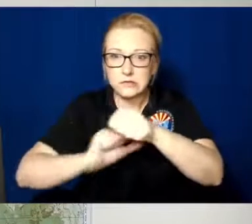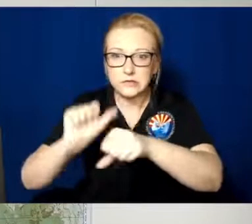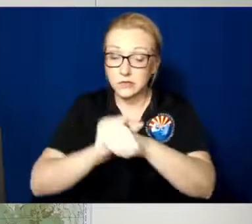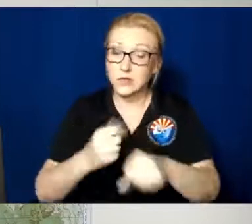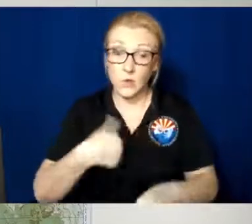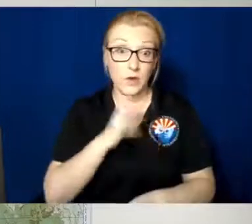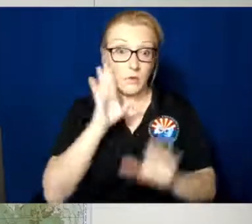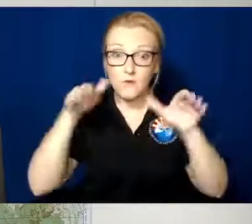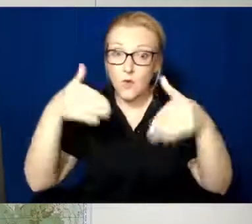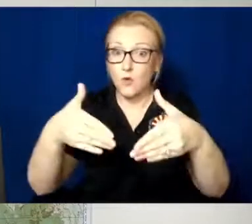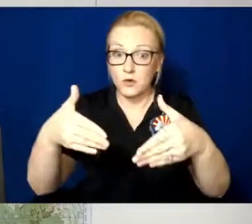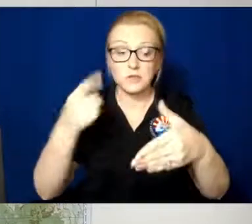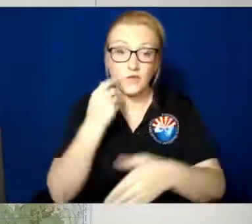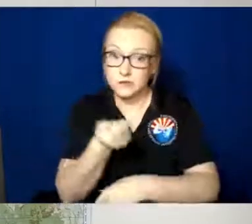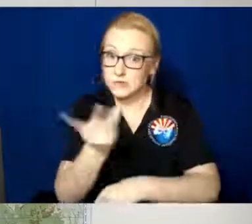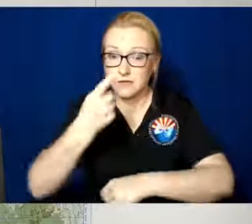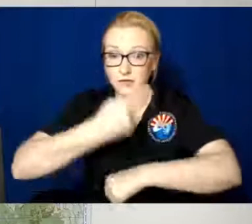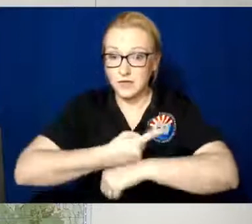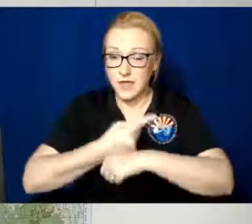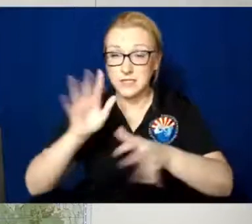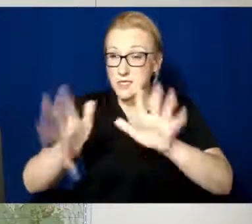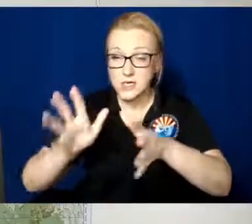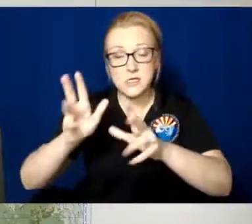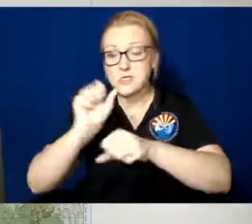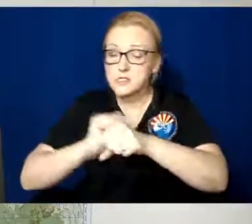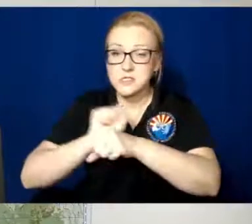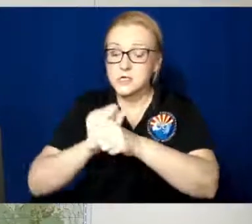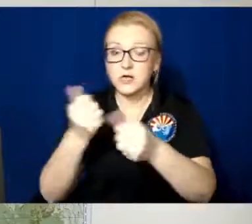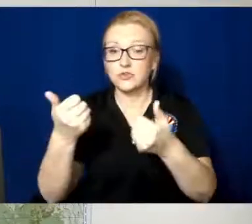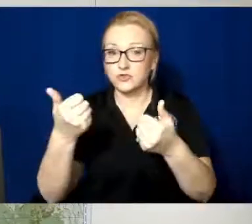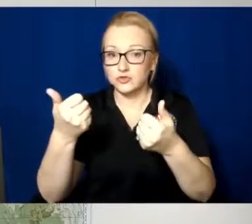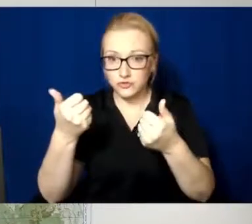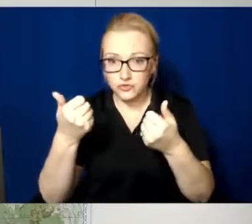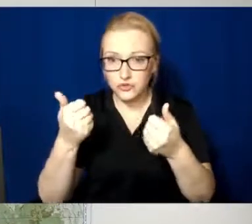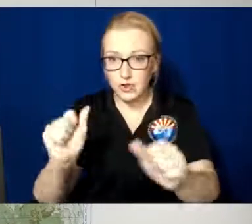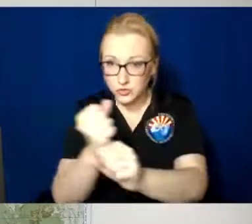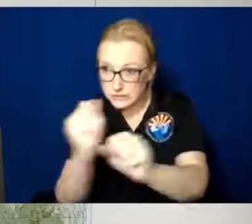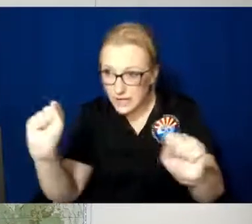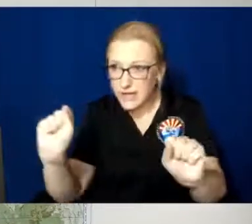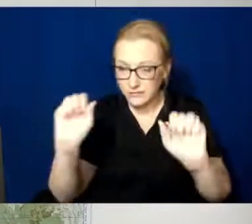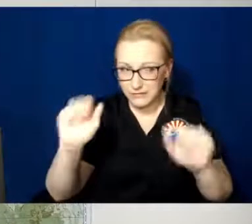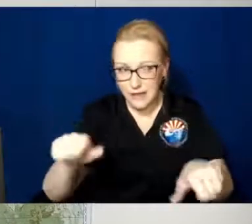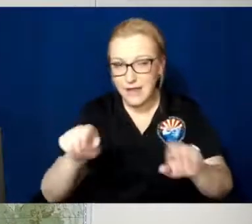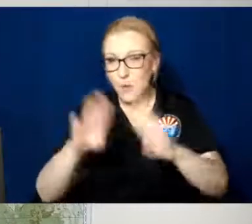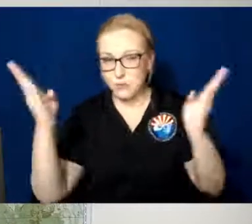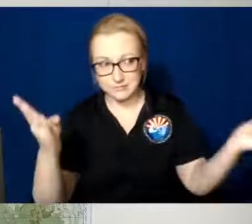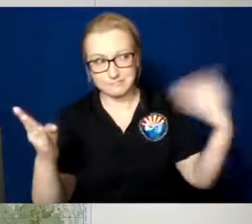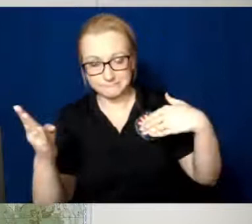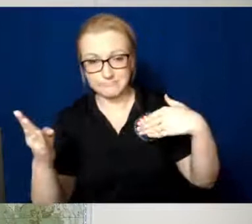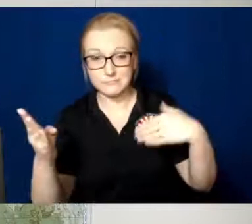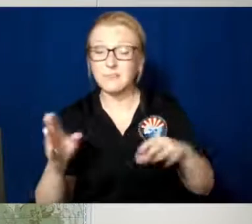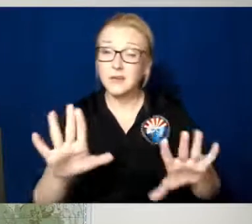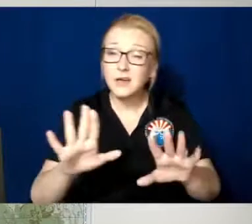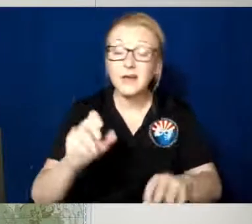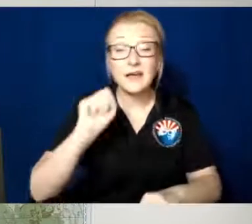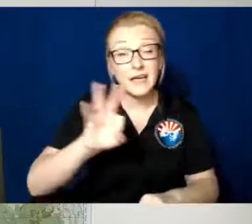few days to try to get where we can open that up. I do encourage people to be careful and as they repopulate. Again, there's a lot